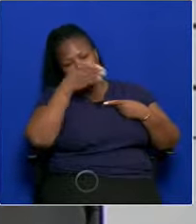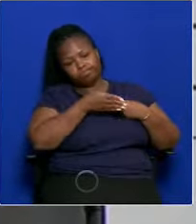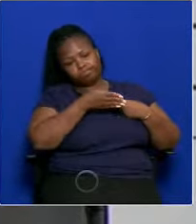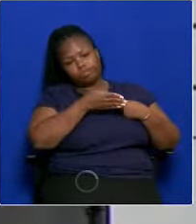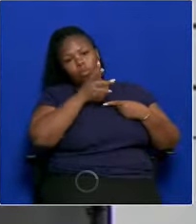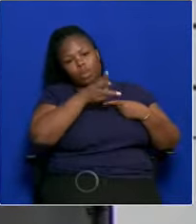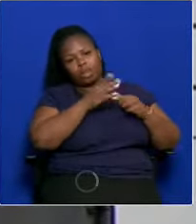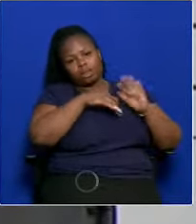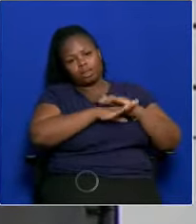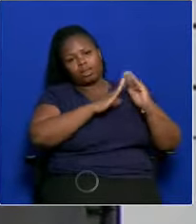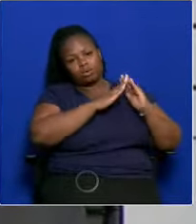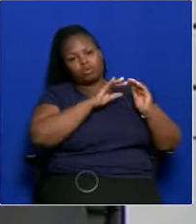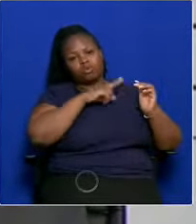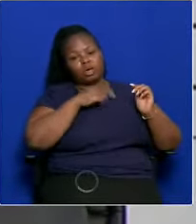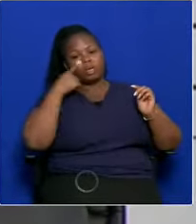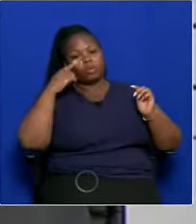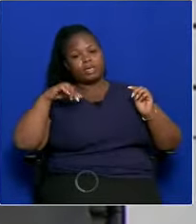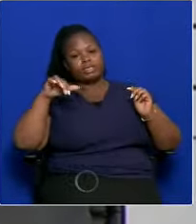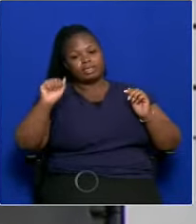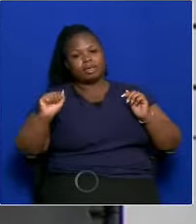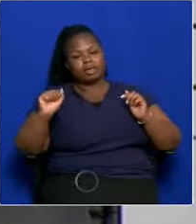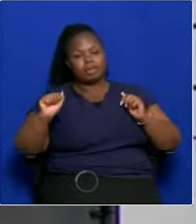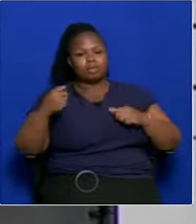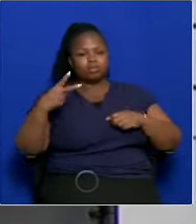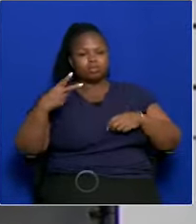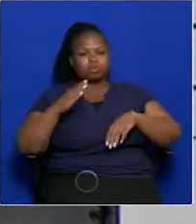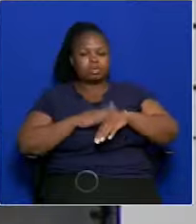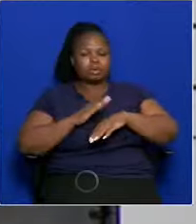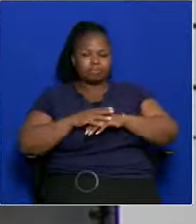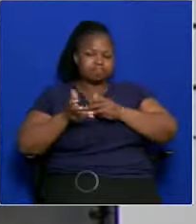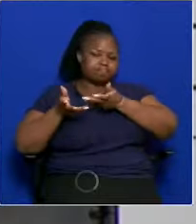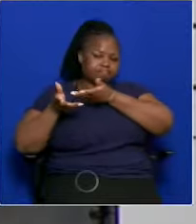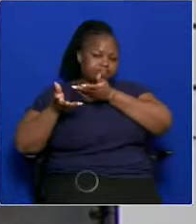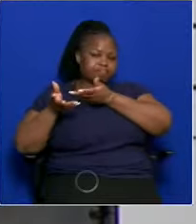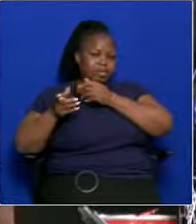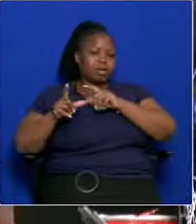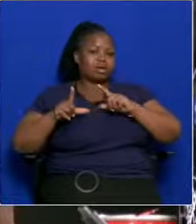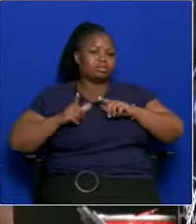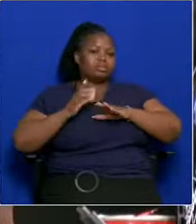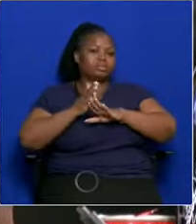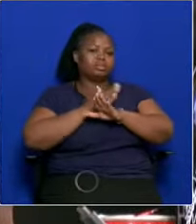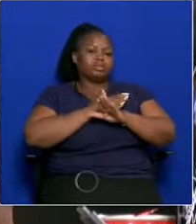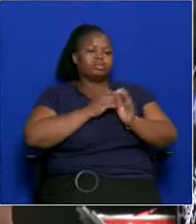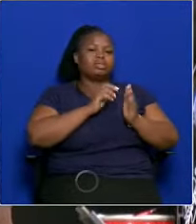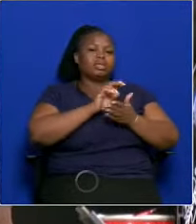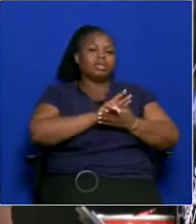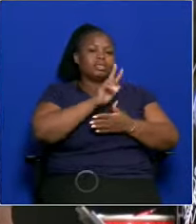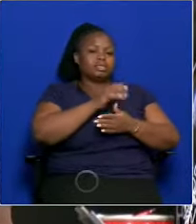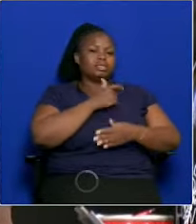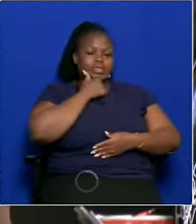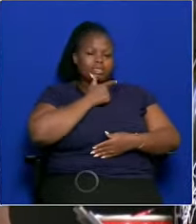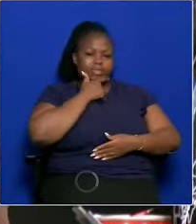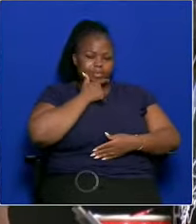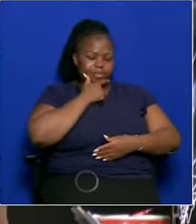A on 2 occasions prior to the 18th of December. 2,